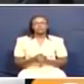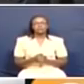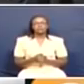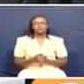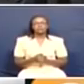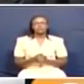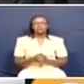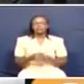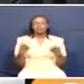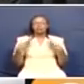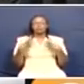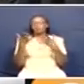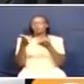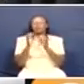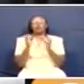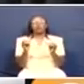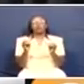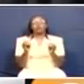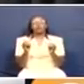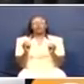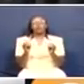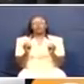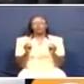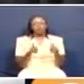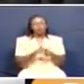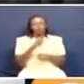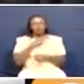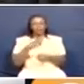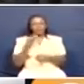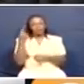There was nobody. And my lord, it has come from counsel for the